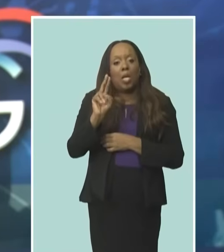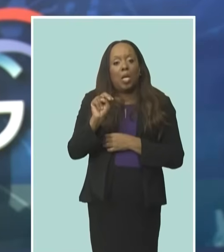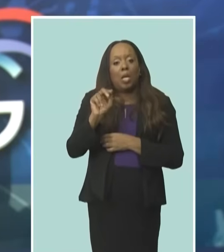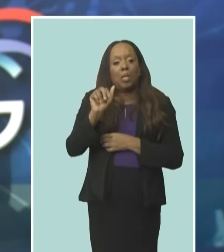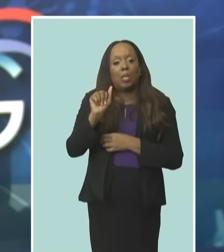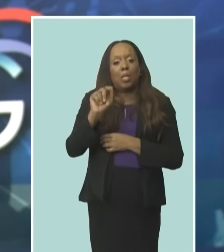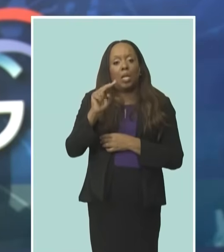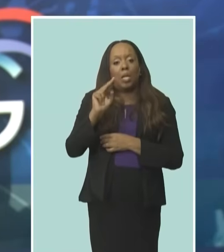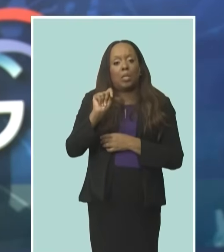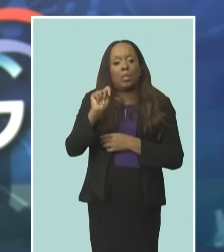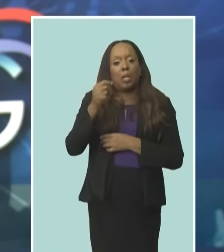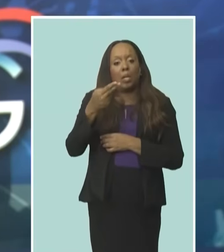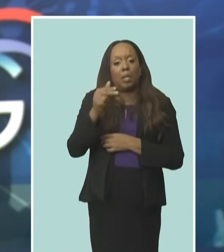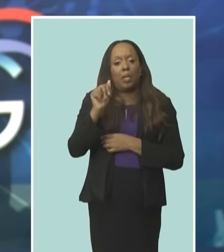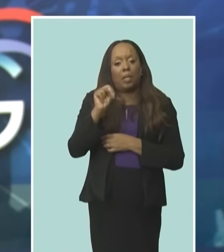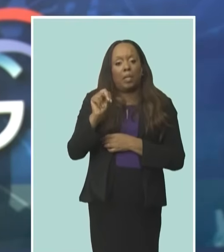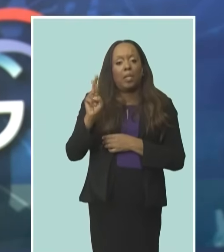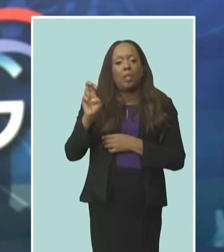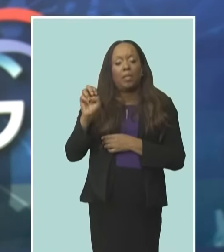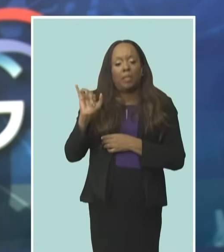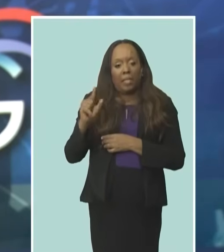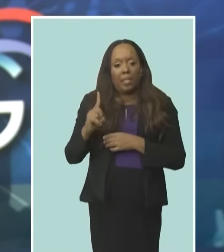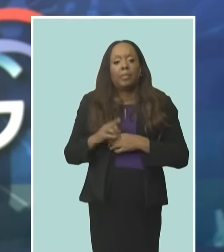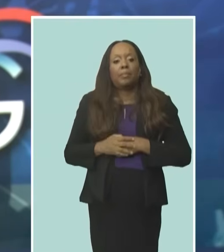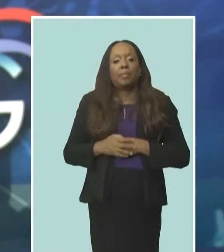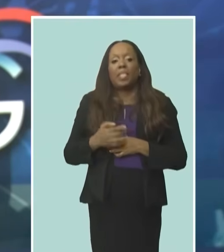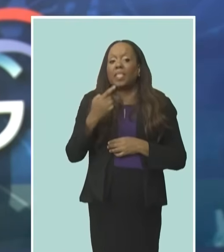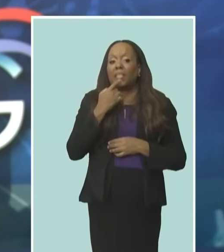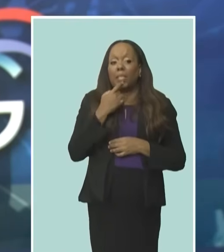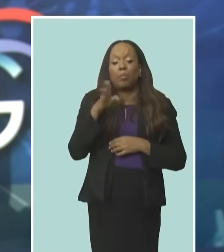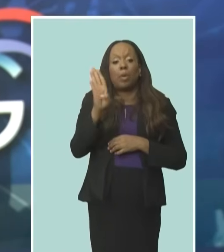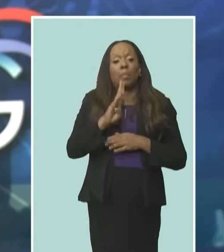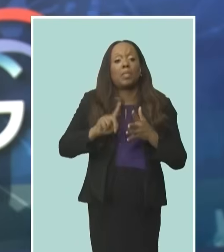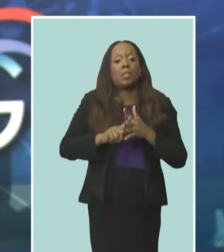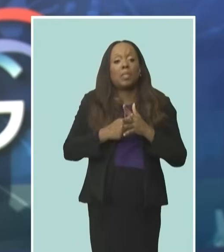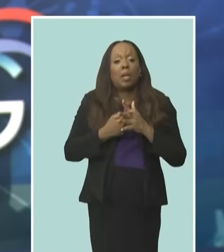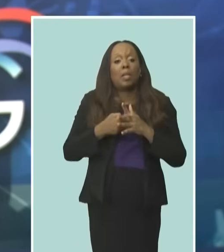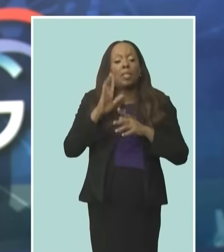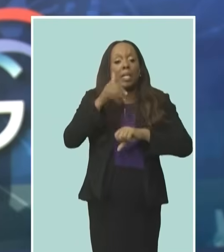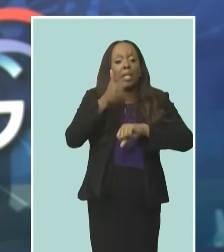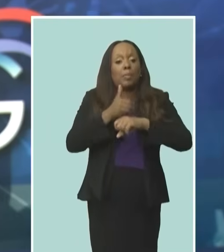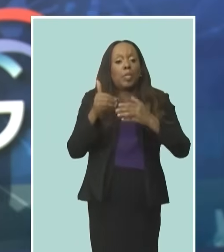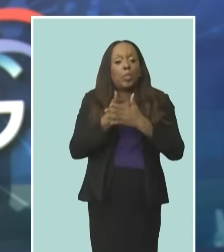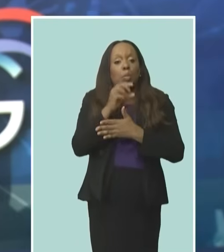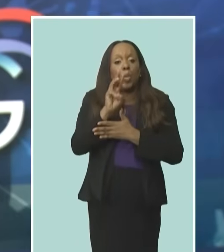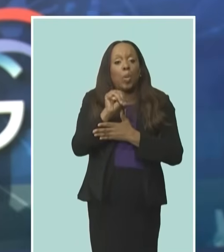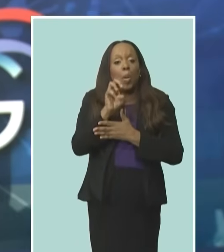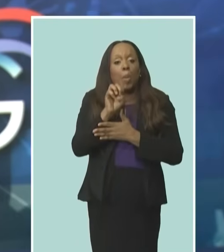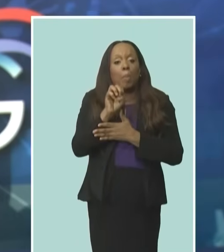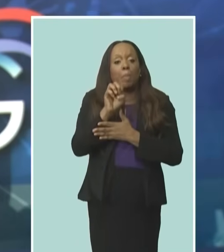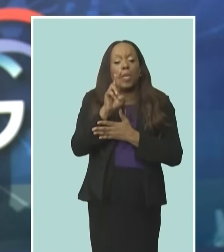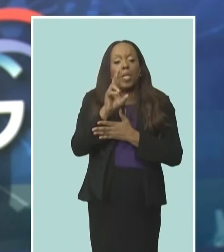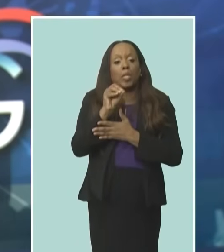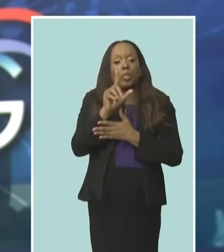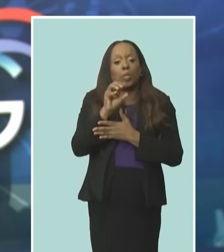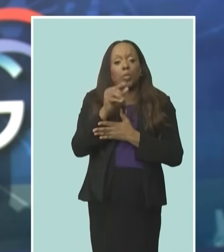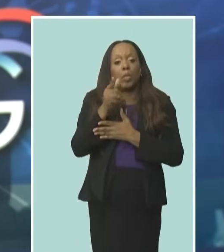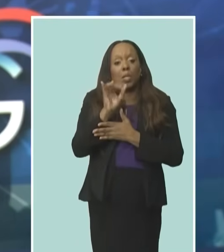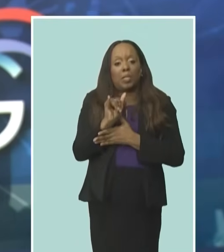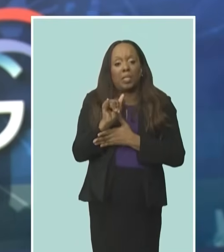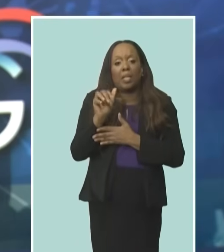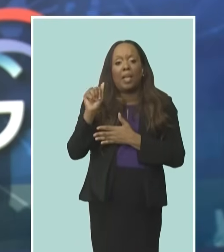of implementing its new Metrology Act, legislation designed to guarantee accuracy in trade and protect